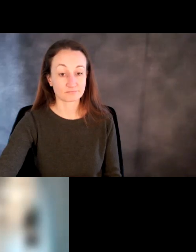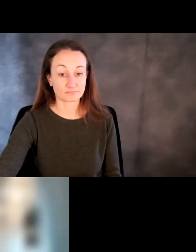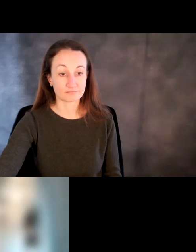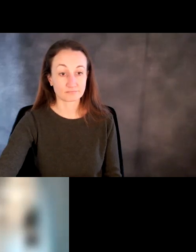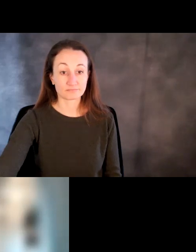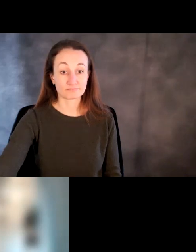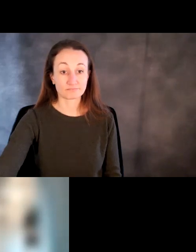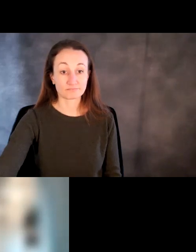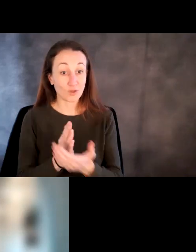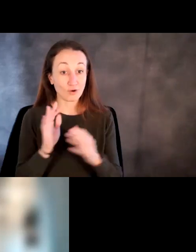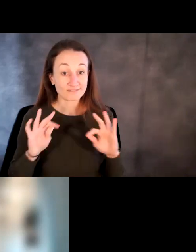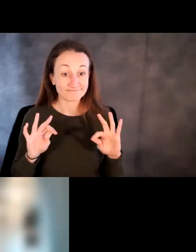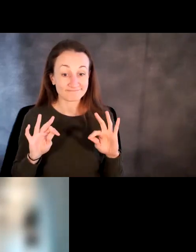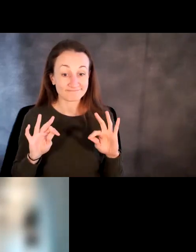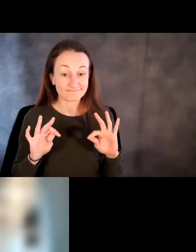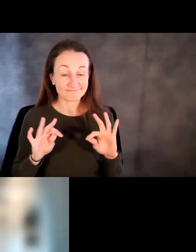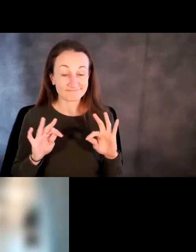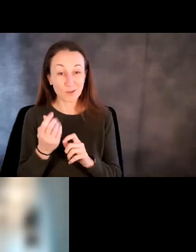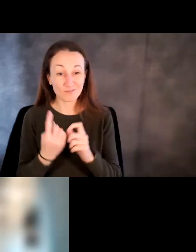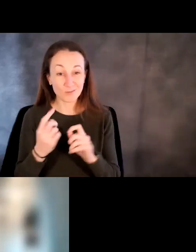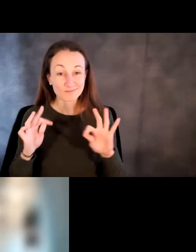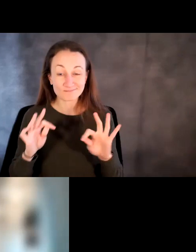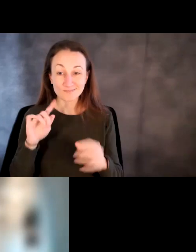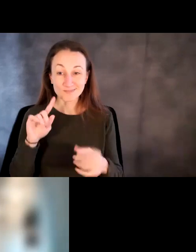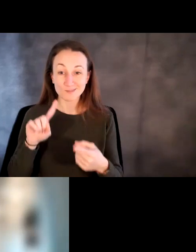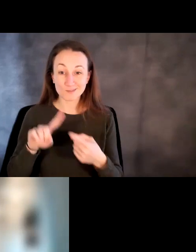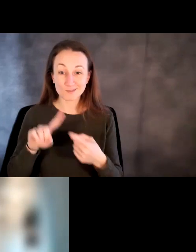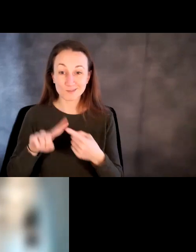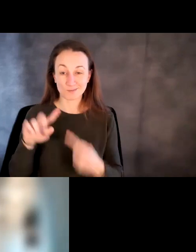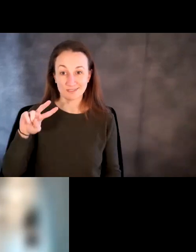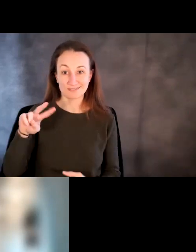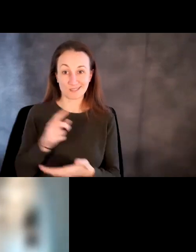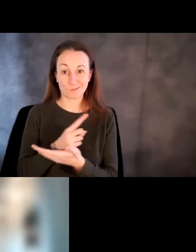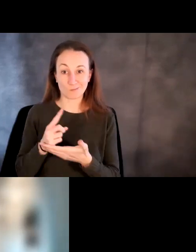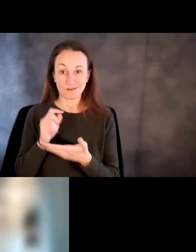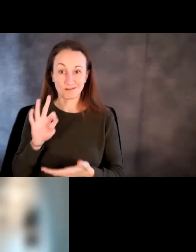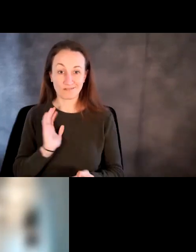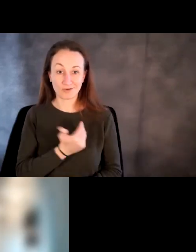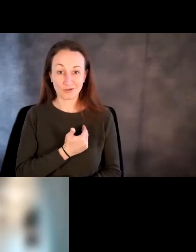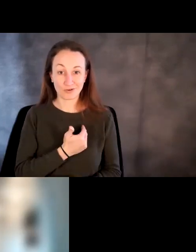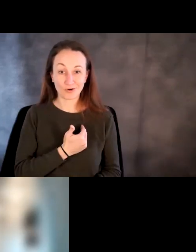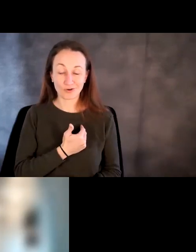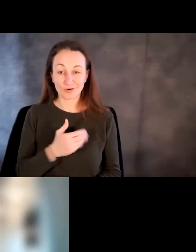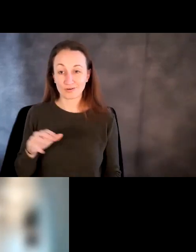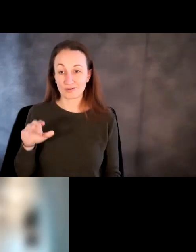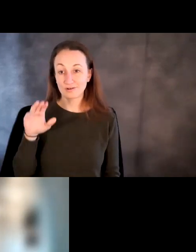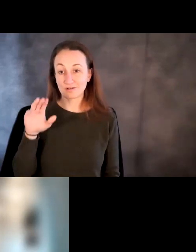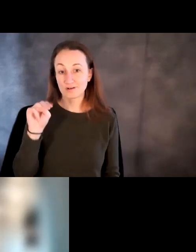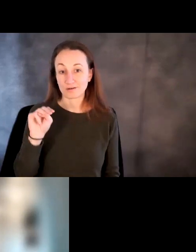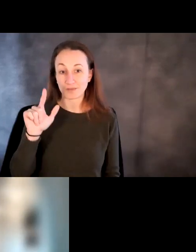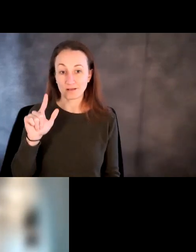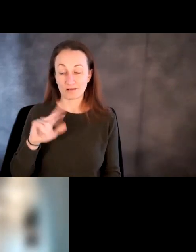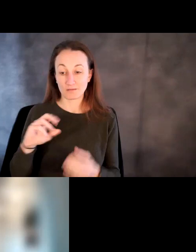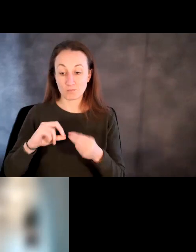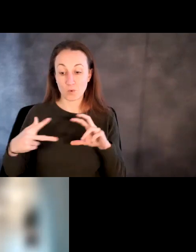All right. Welcome everyone to the second week of our ML for Protein